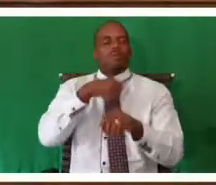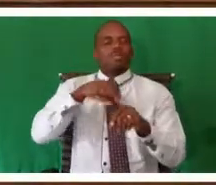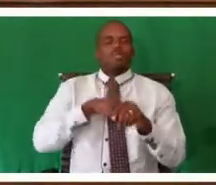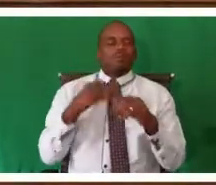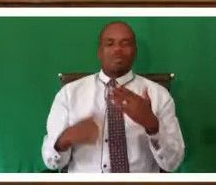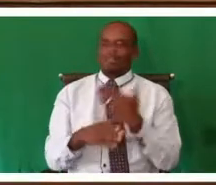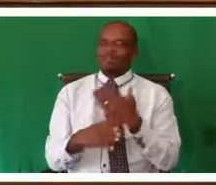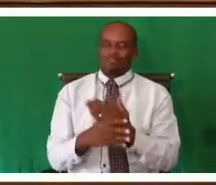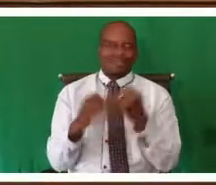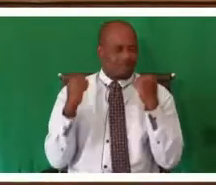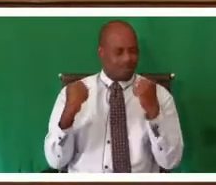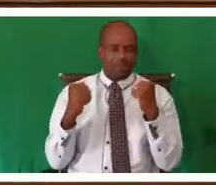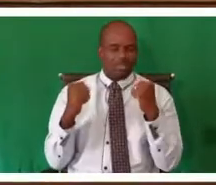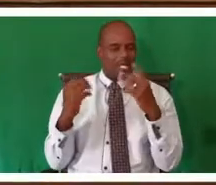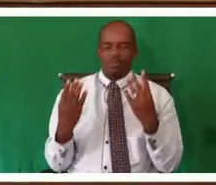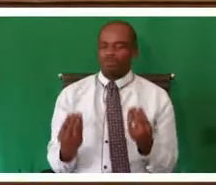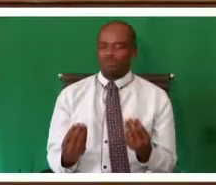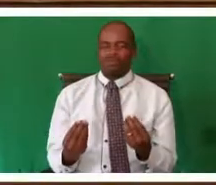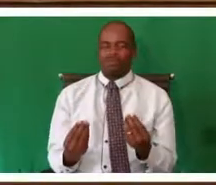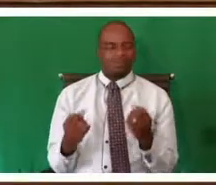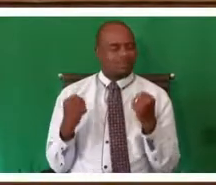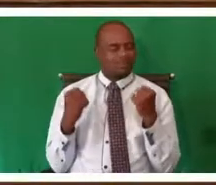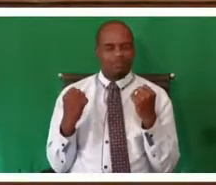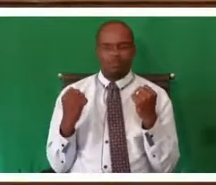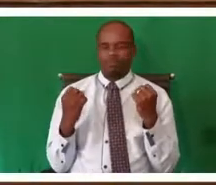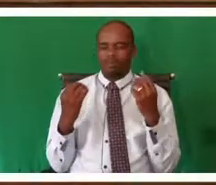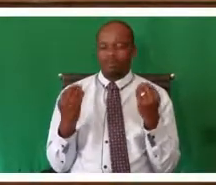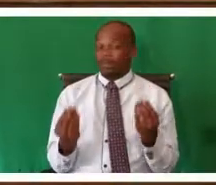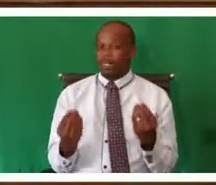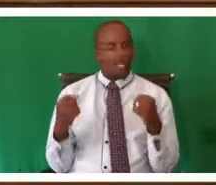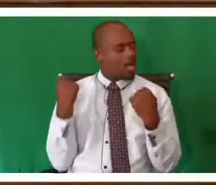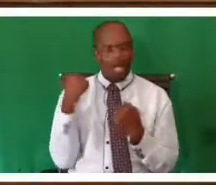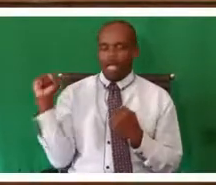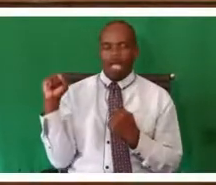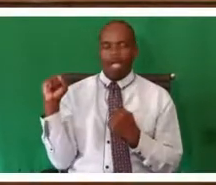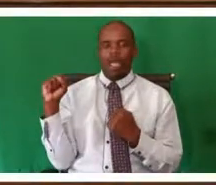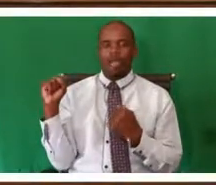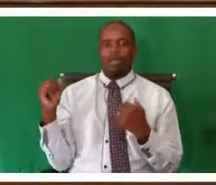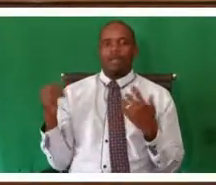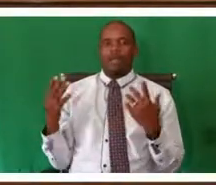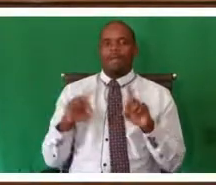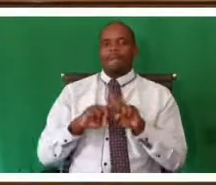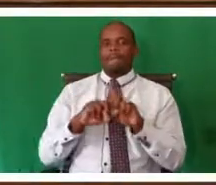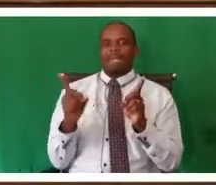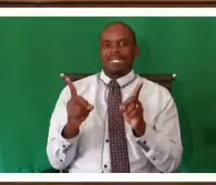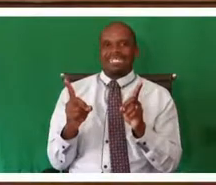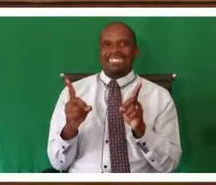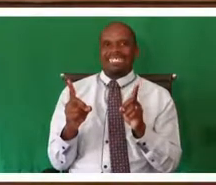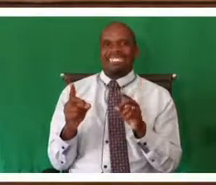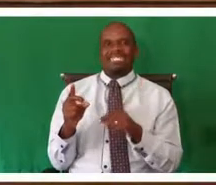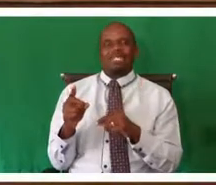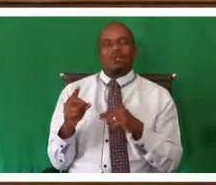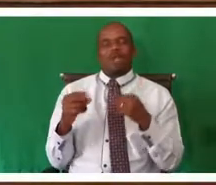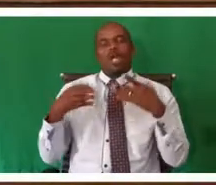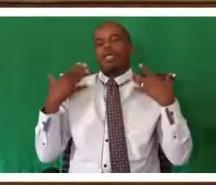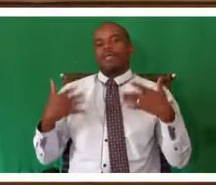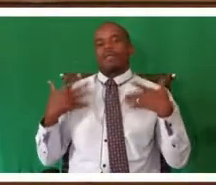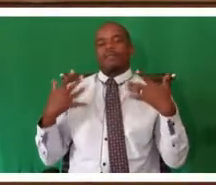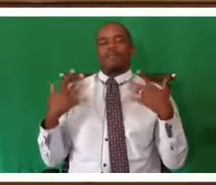easy year. 2020, 2021 was not an easy year, but we are mindful, we are happy